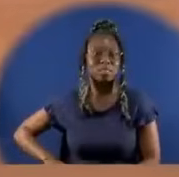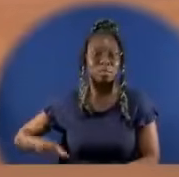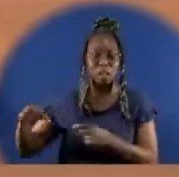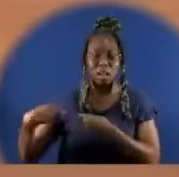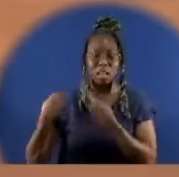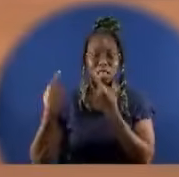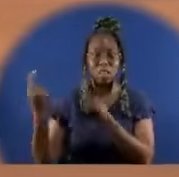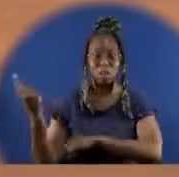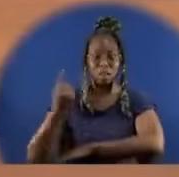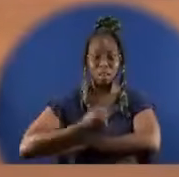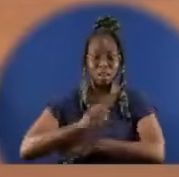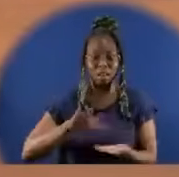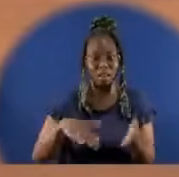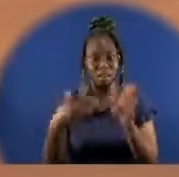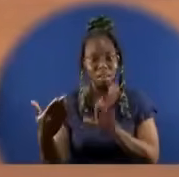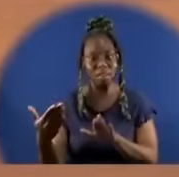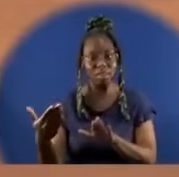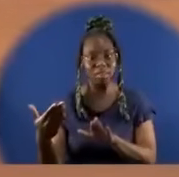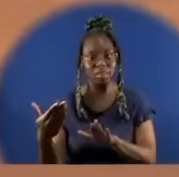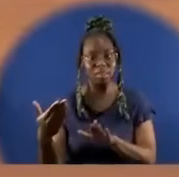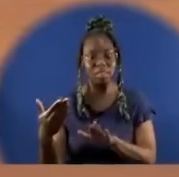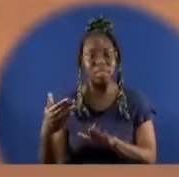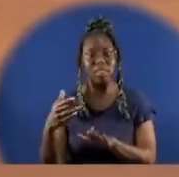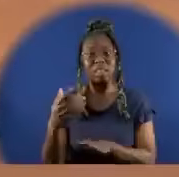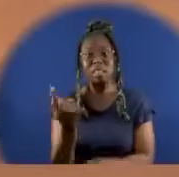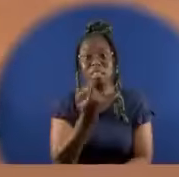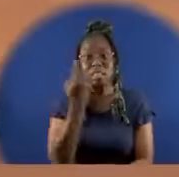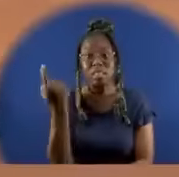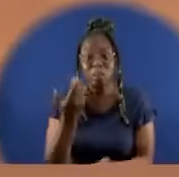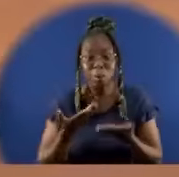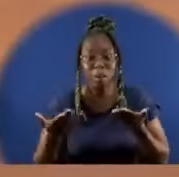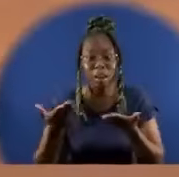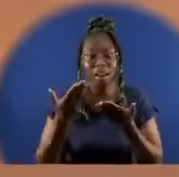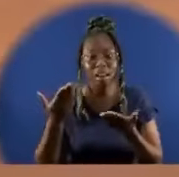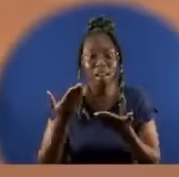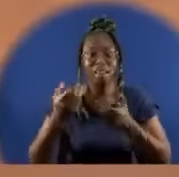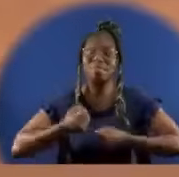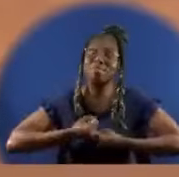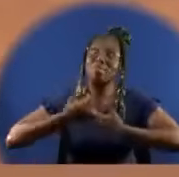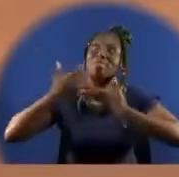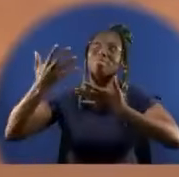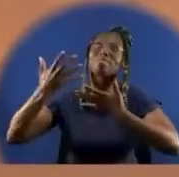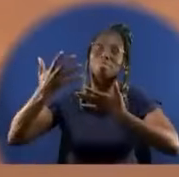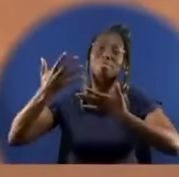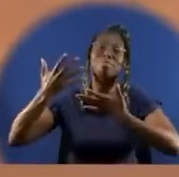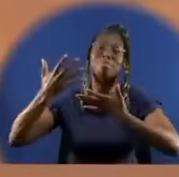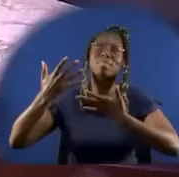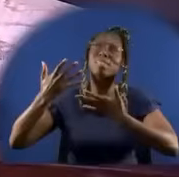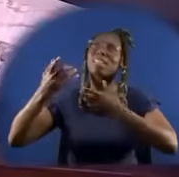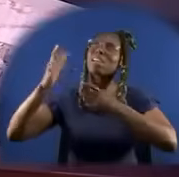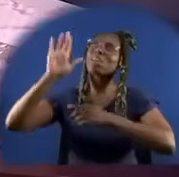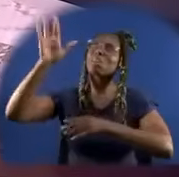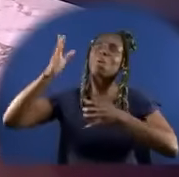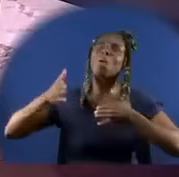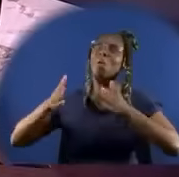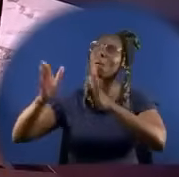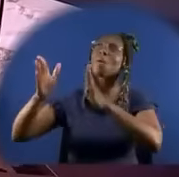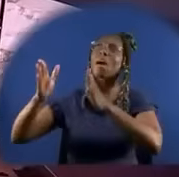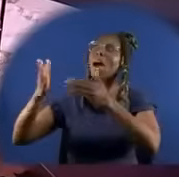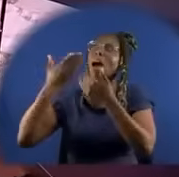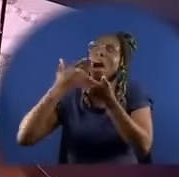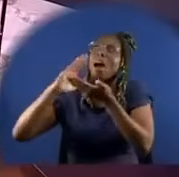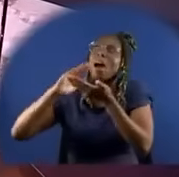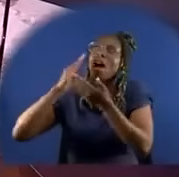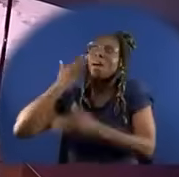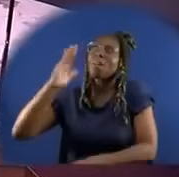die. Can I find somebody in here who will open up your mouth and say, have thine own way, Lord? I don't know how you're gonna do